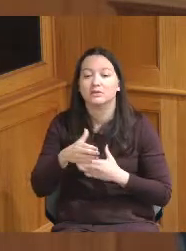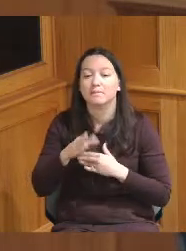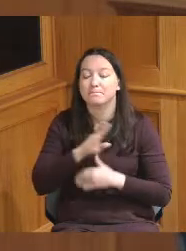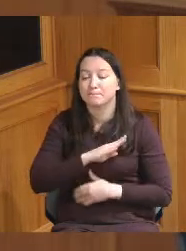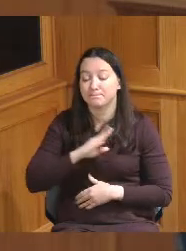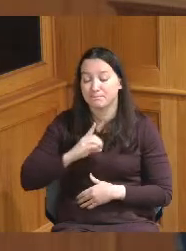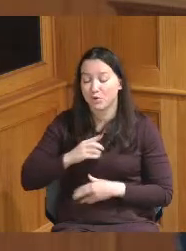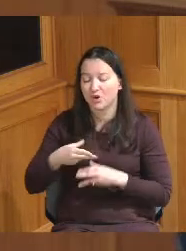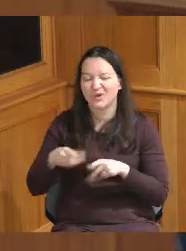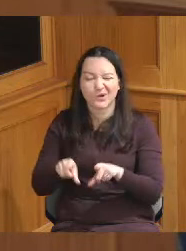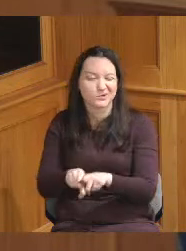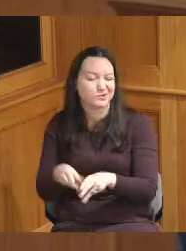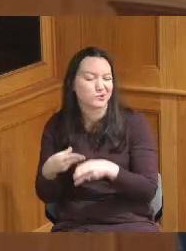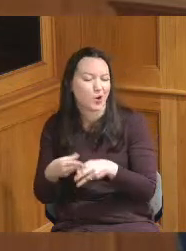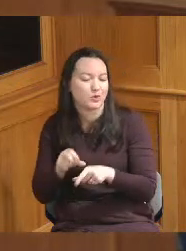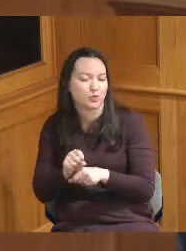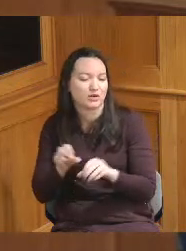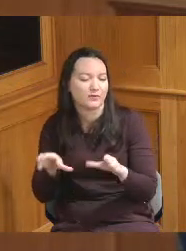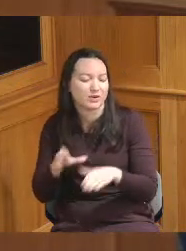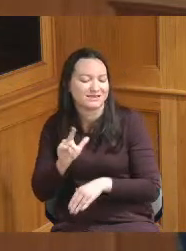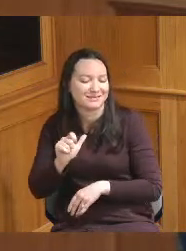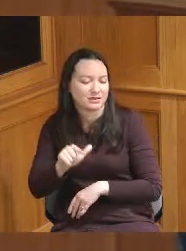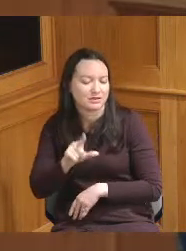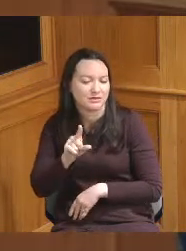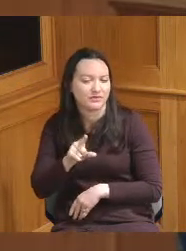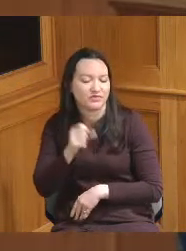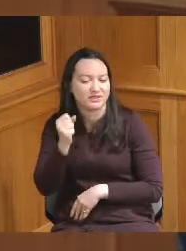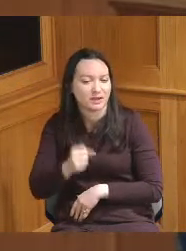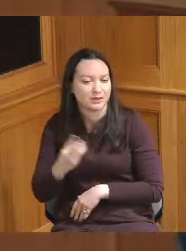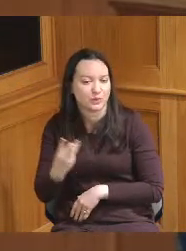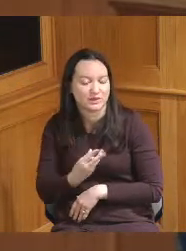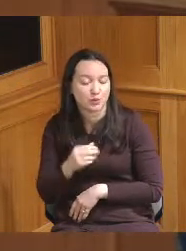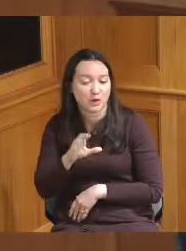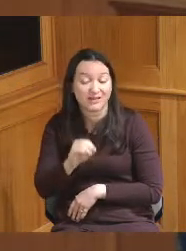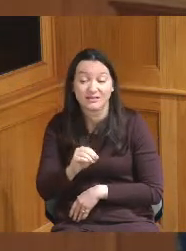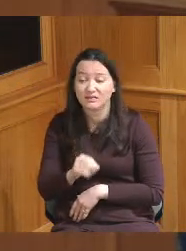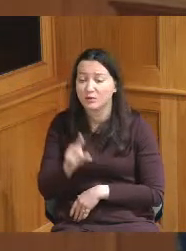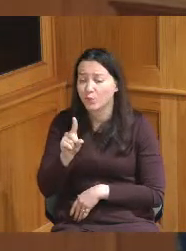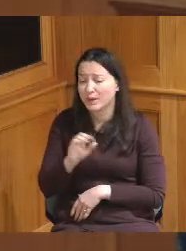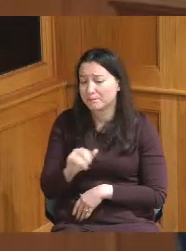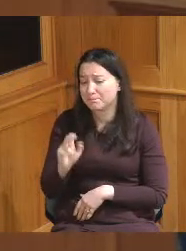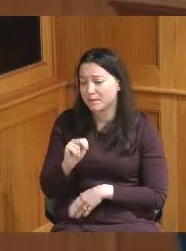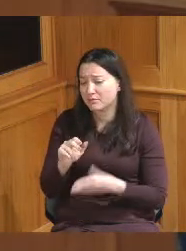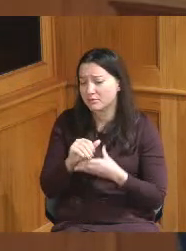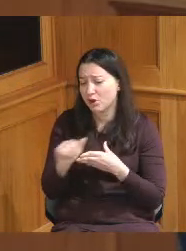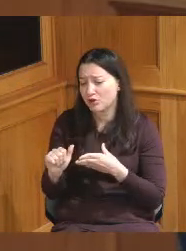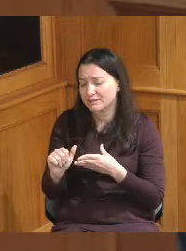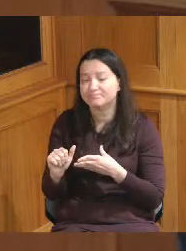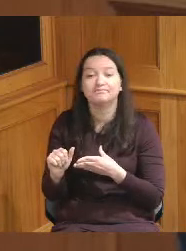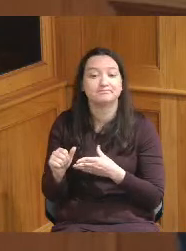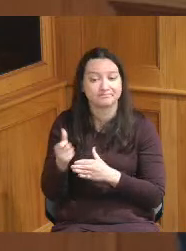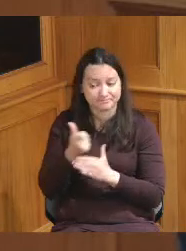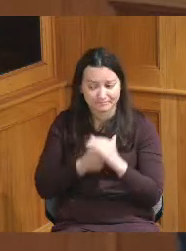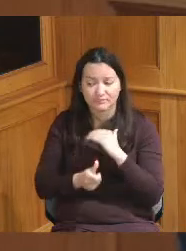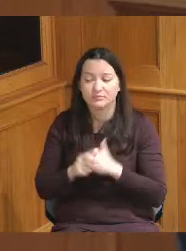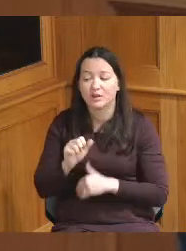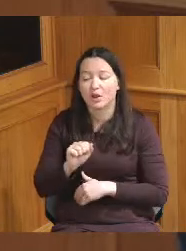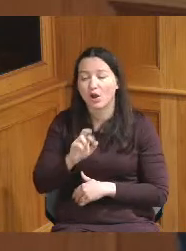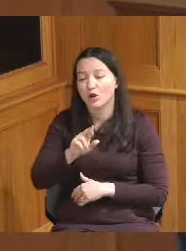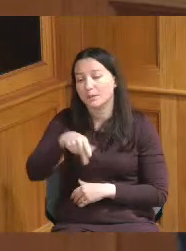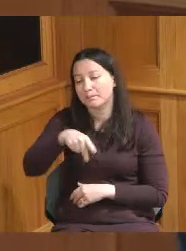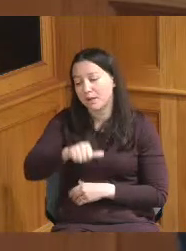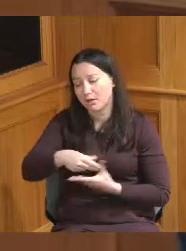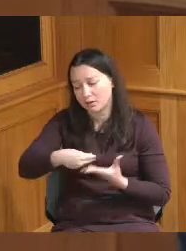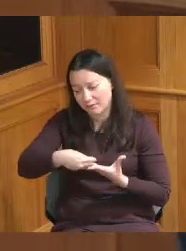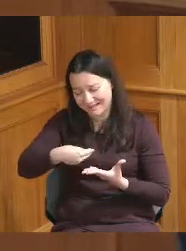of Southwest Ohio. This is for $1 million. As Mr. Aluto stated, this is under our ARPA funding,